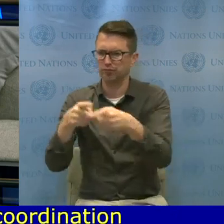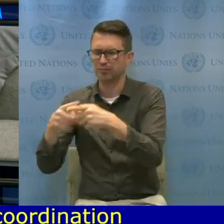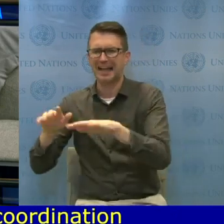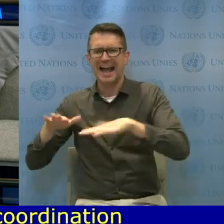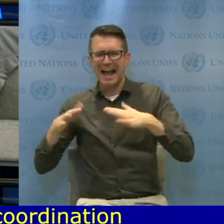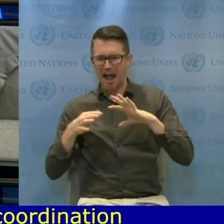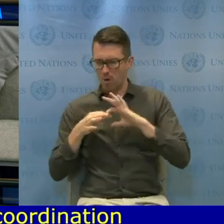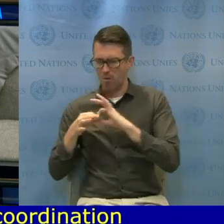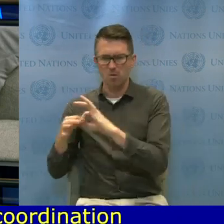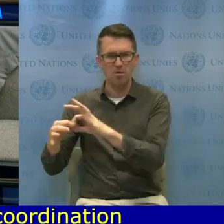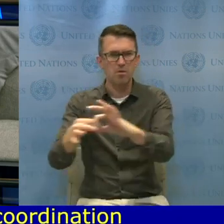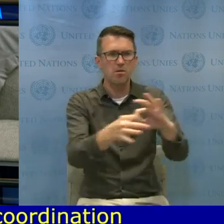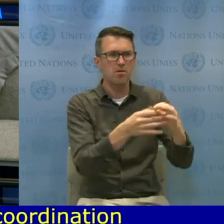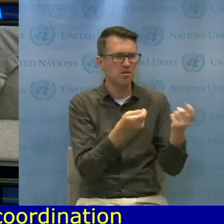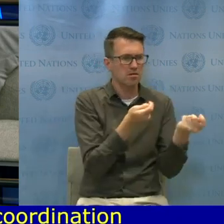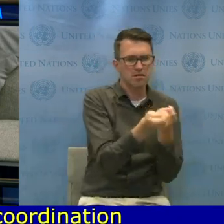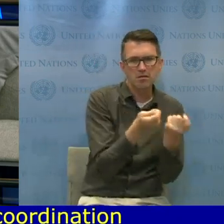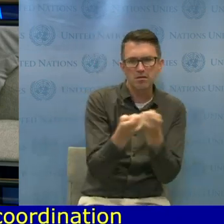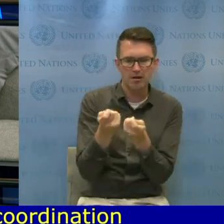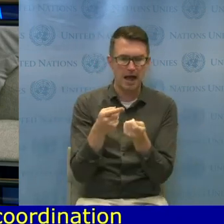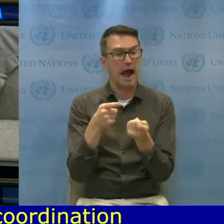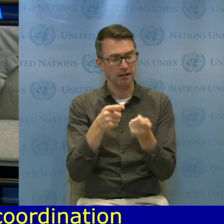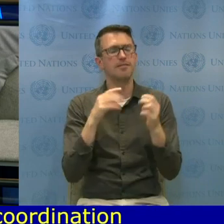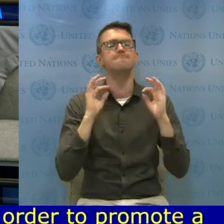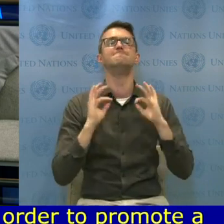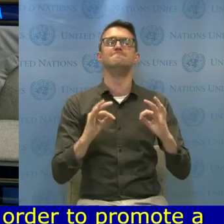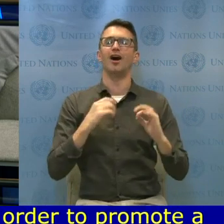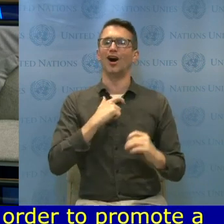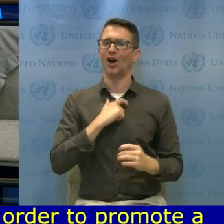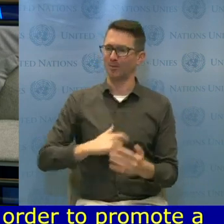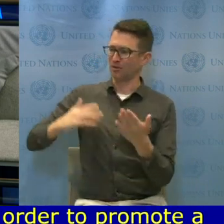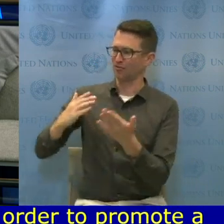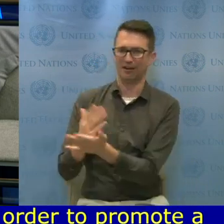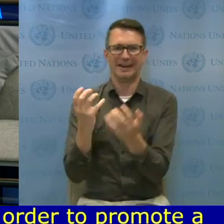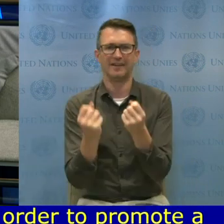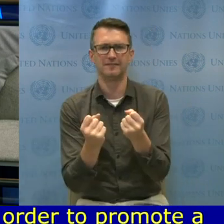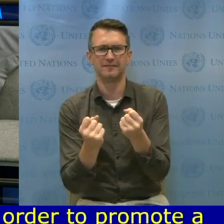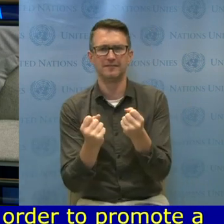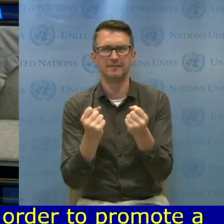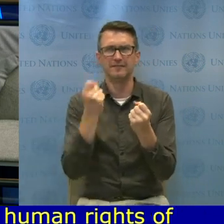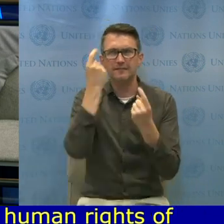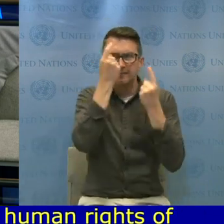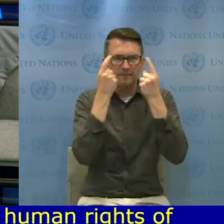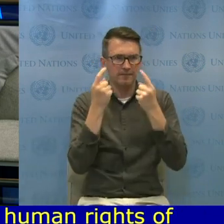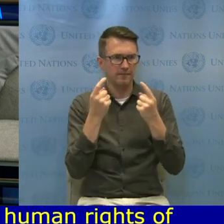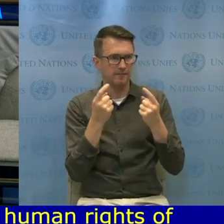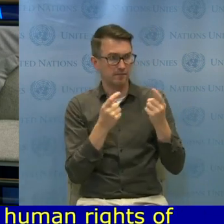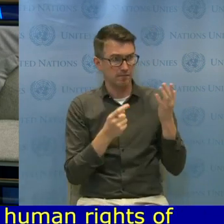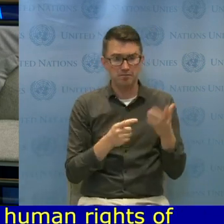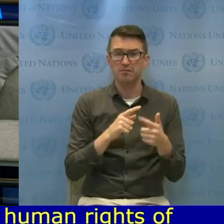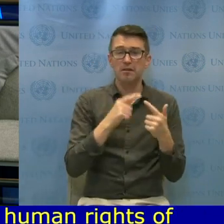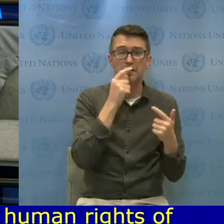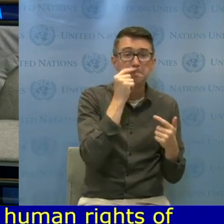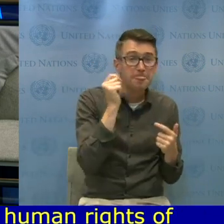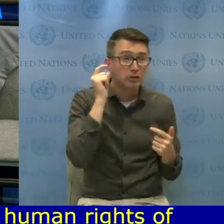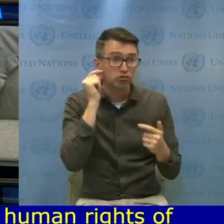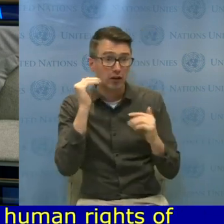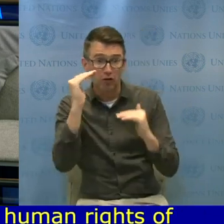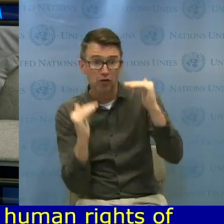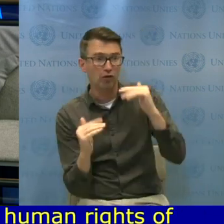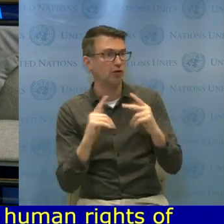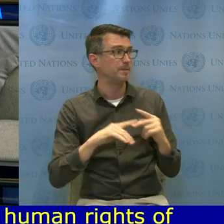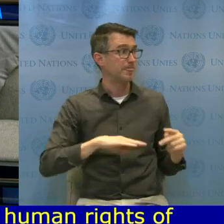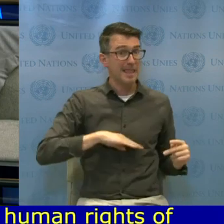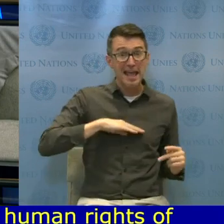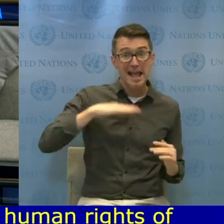with disabilities, taking into account gender, age, and essentially focus on human rights. I would ask you,